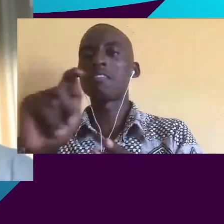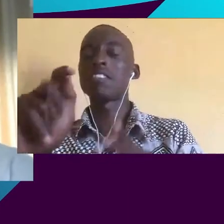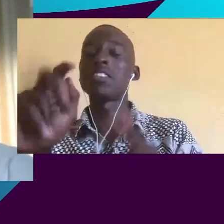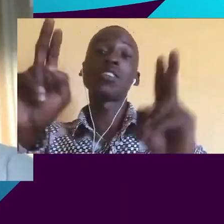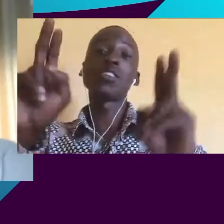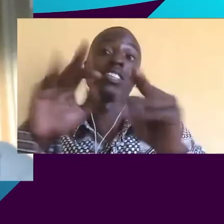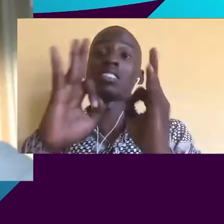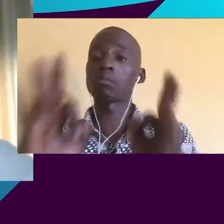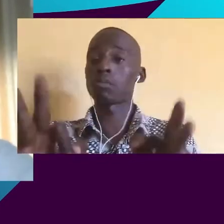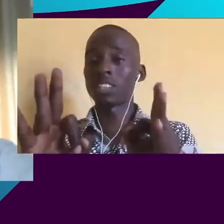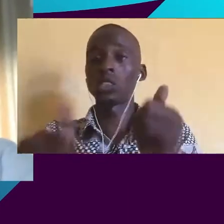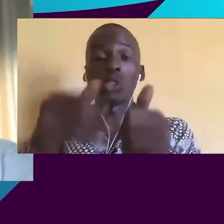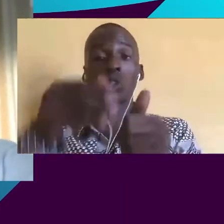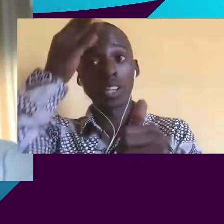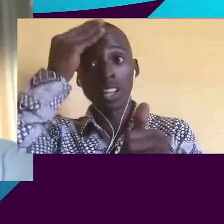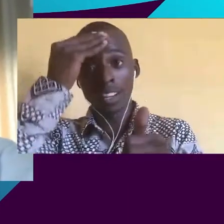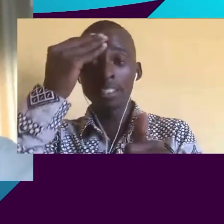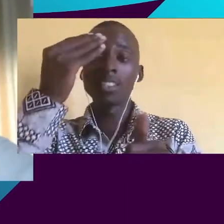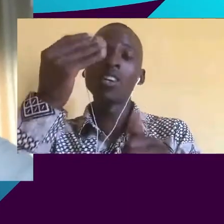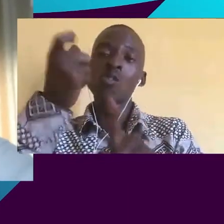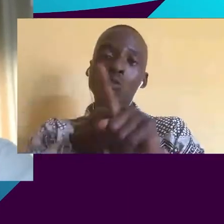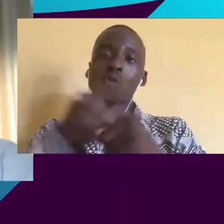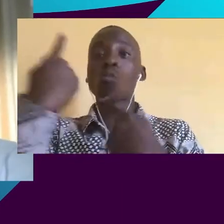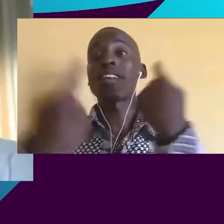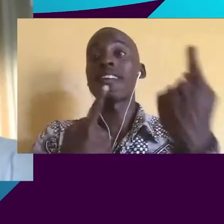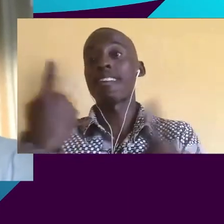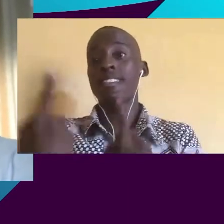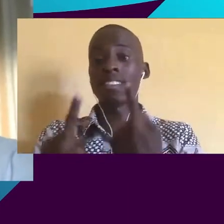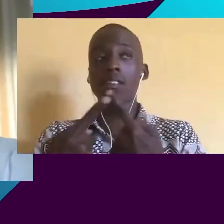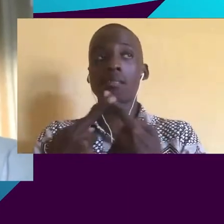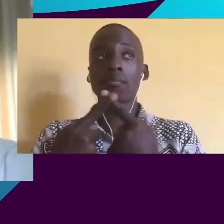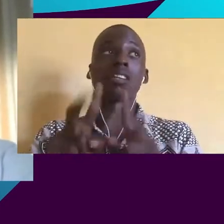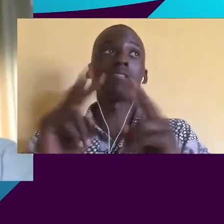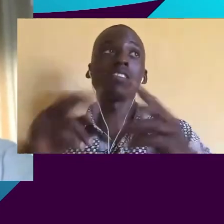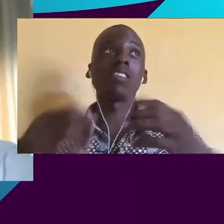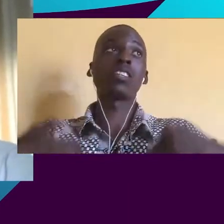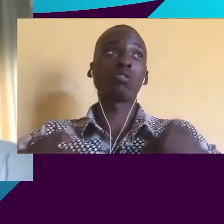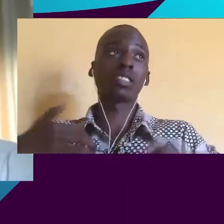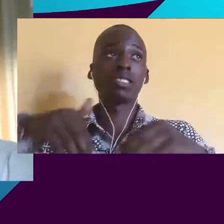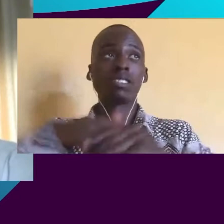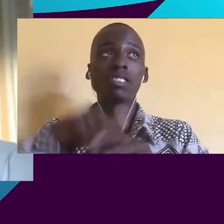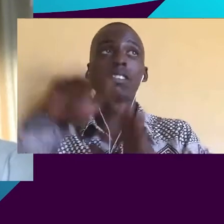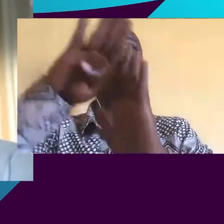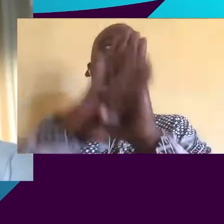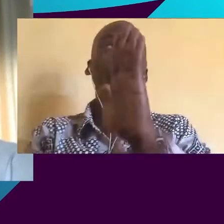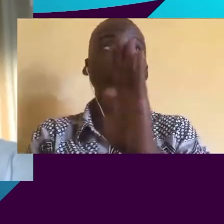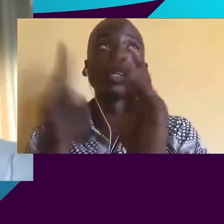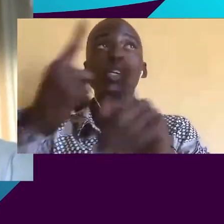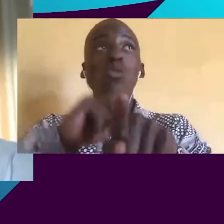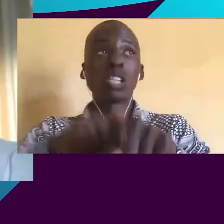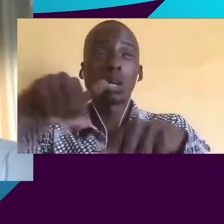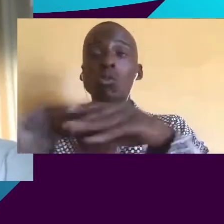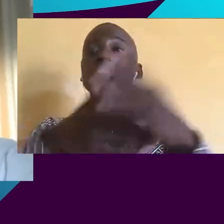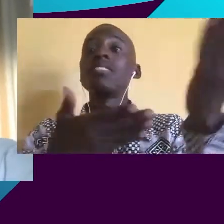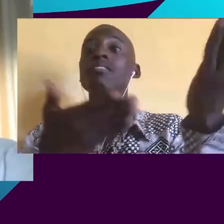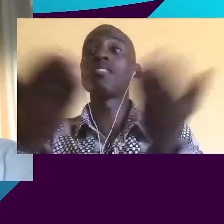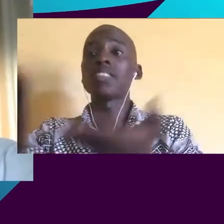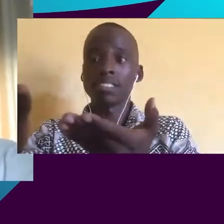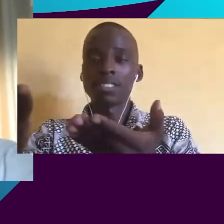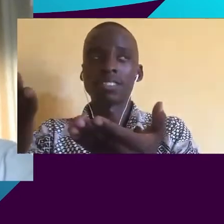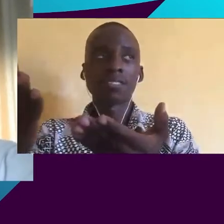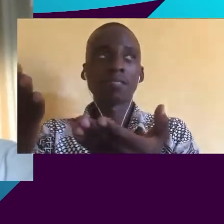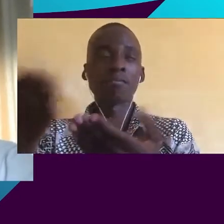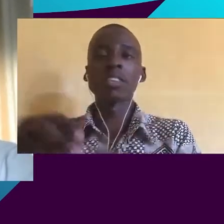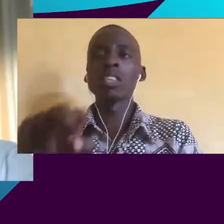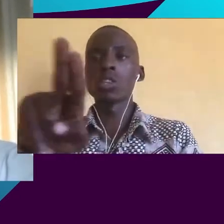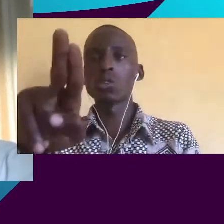learn from one another, but I'm really interested in their programs. One time I was invited by your OC.